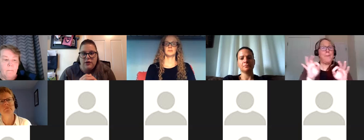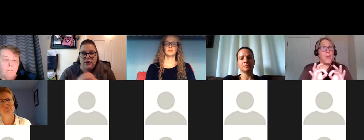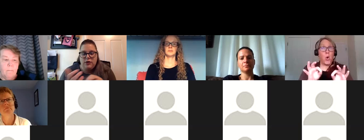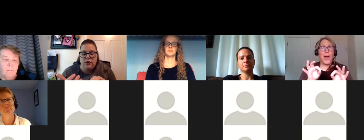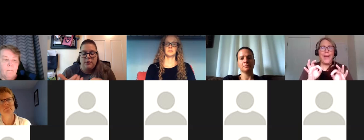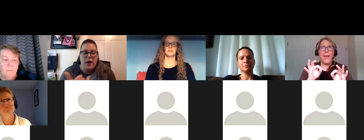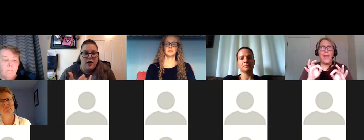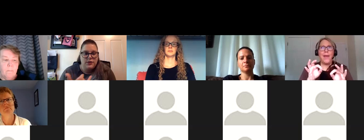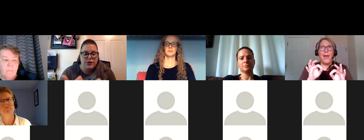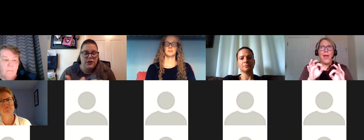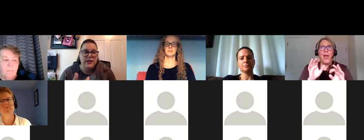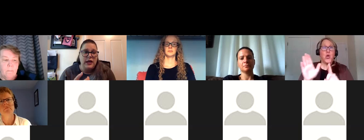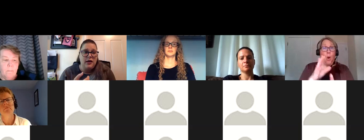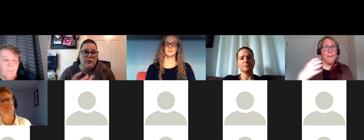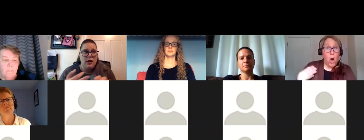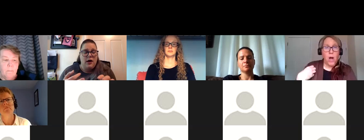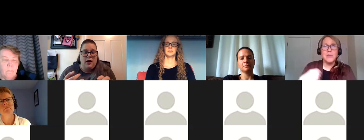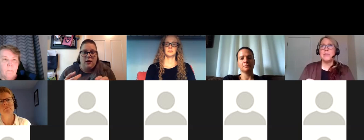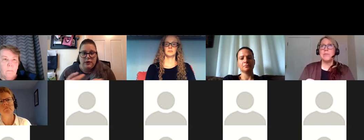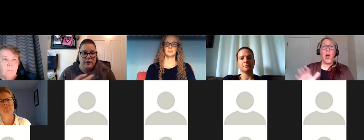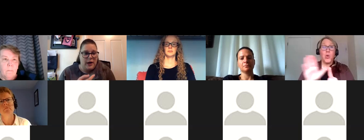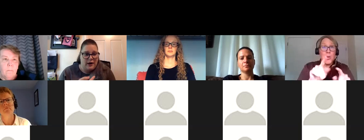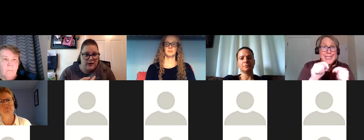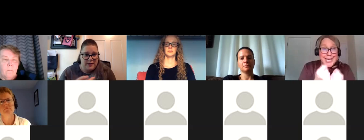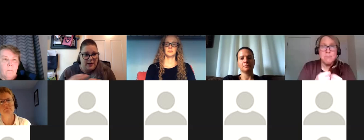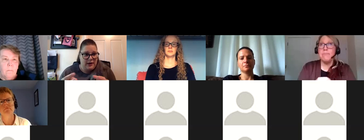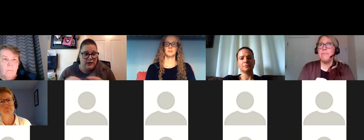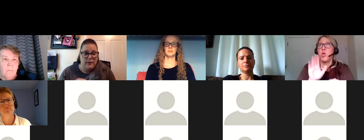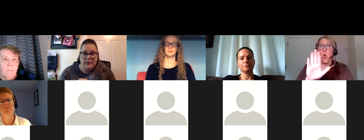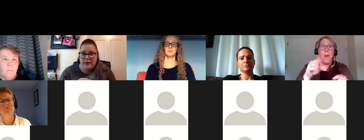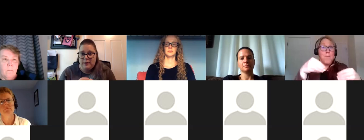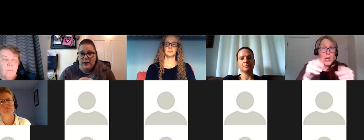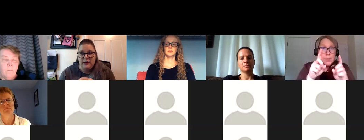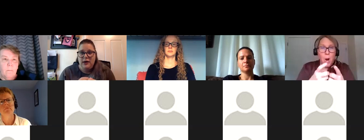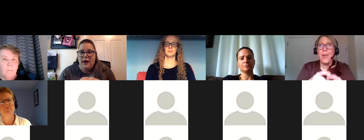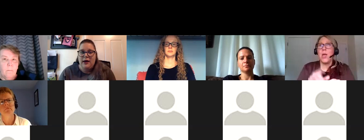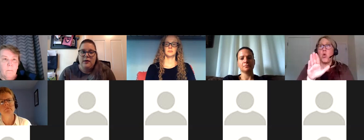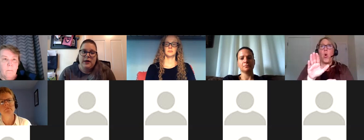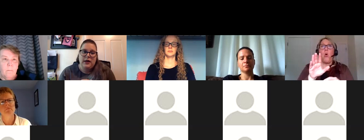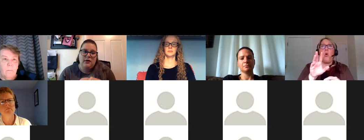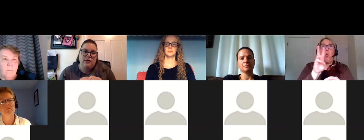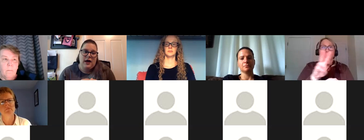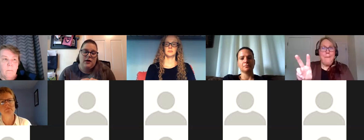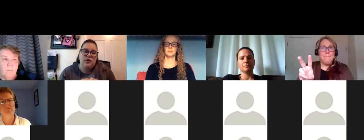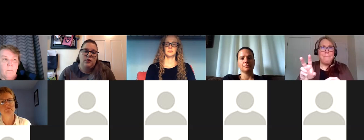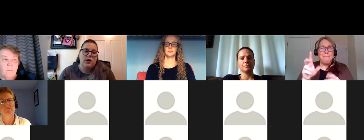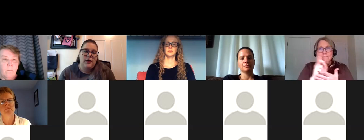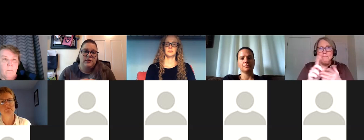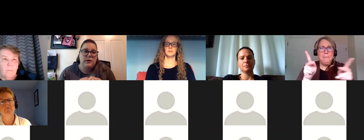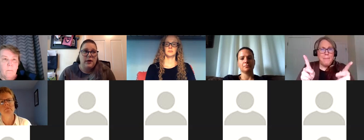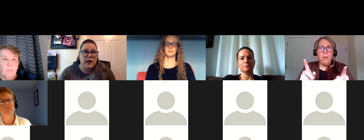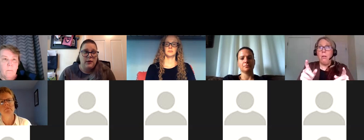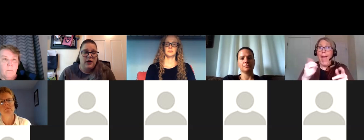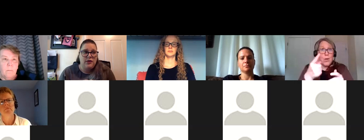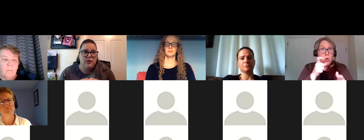that your boss or your team or your marketing department, your web people, anybody that you are going